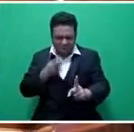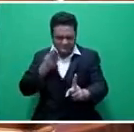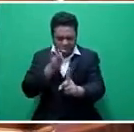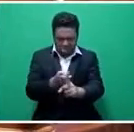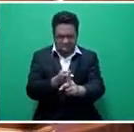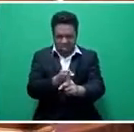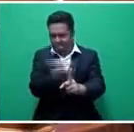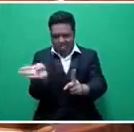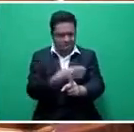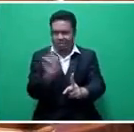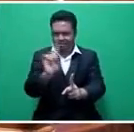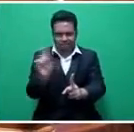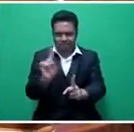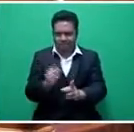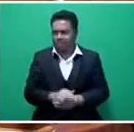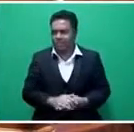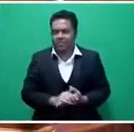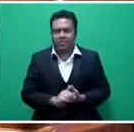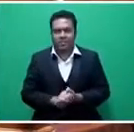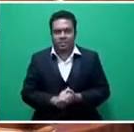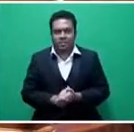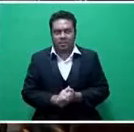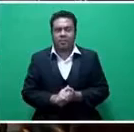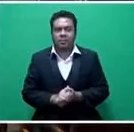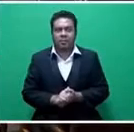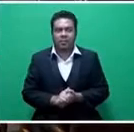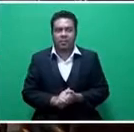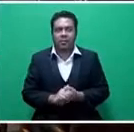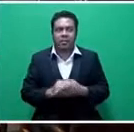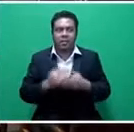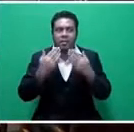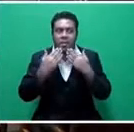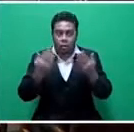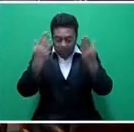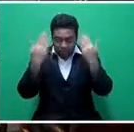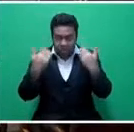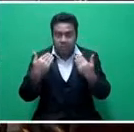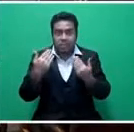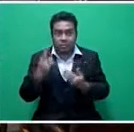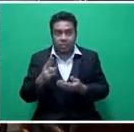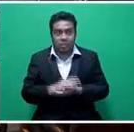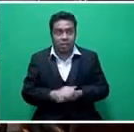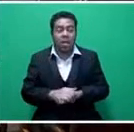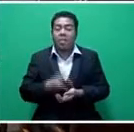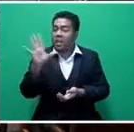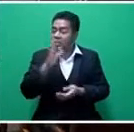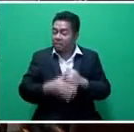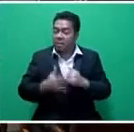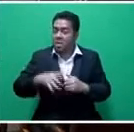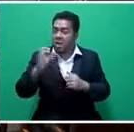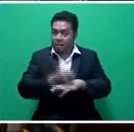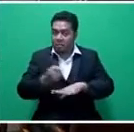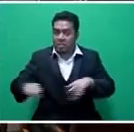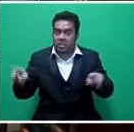what you were originally. Thank you, Mr. Speaker, sir. I take note of that. You have Mr. Speaker, sir, there never has been a government like this